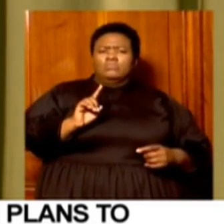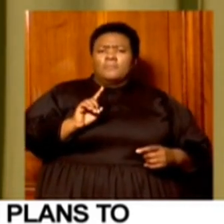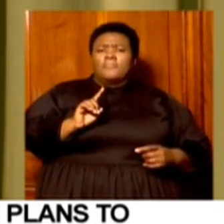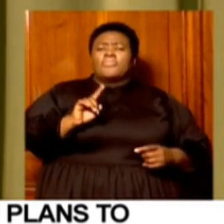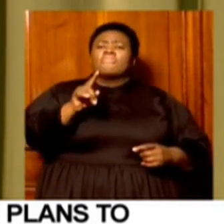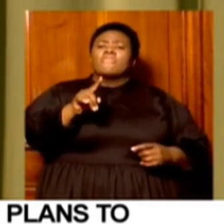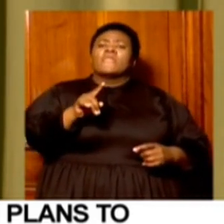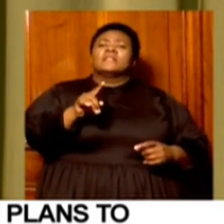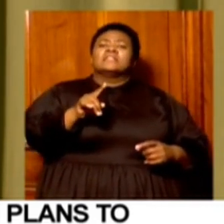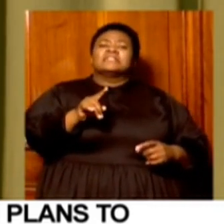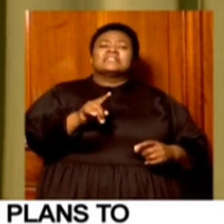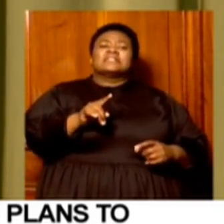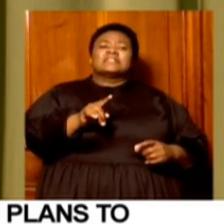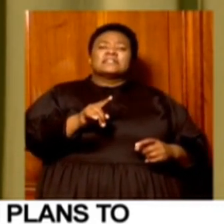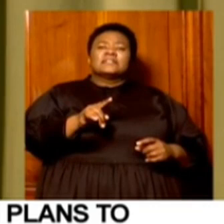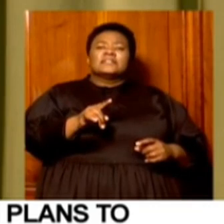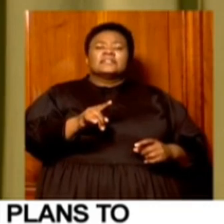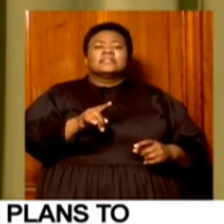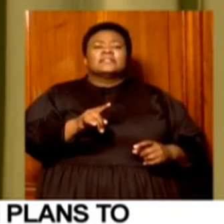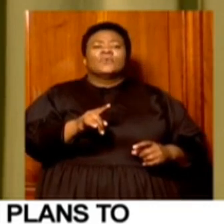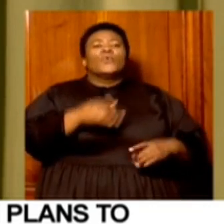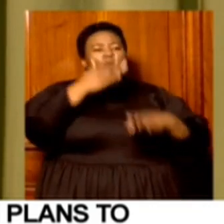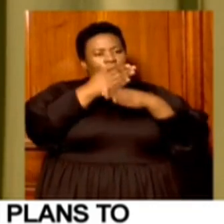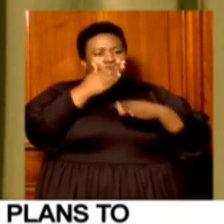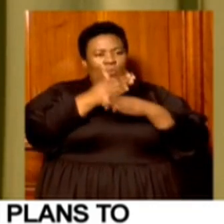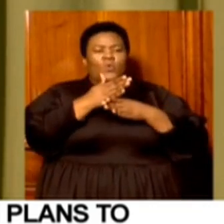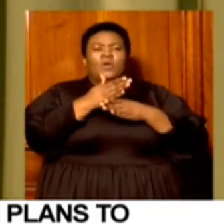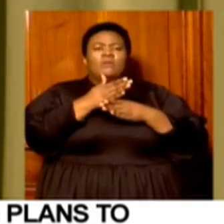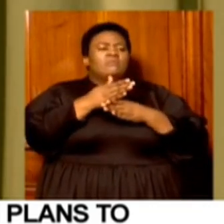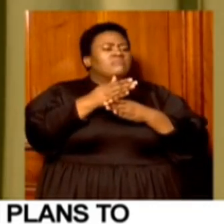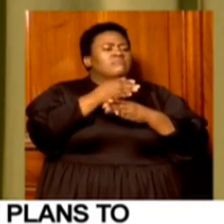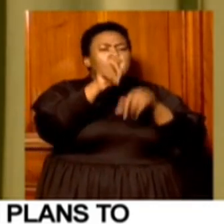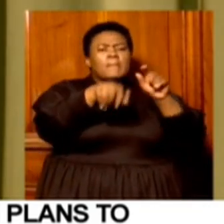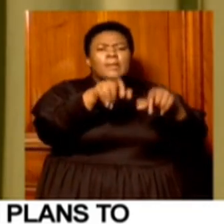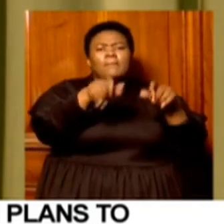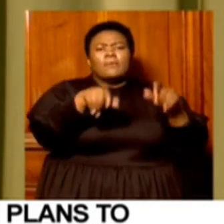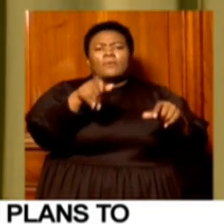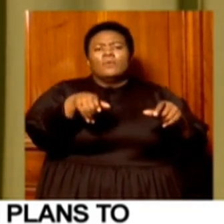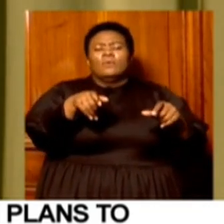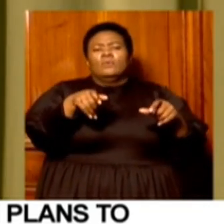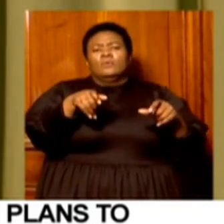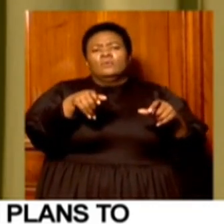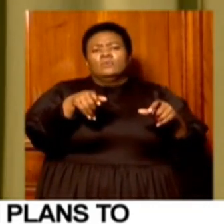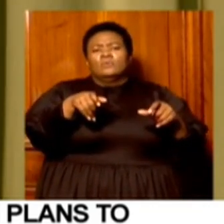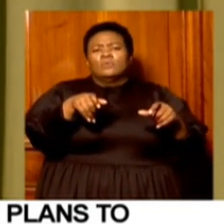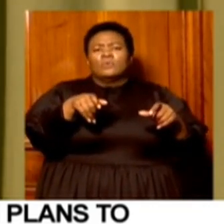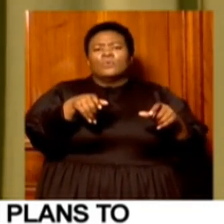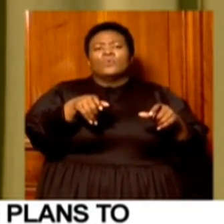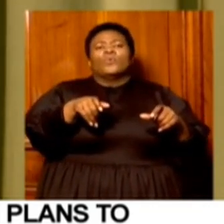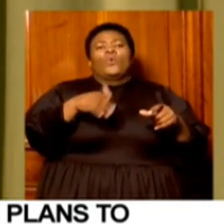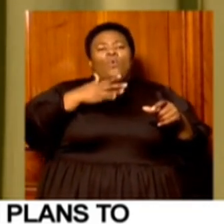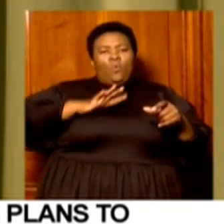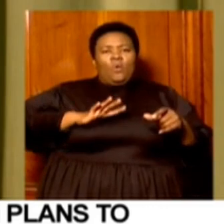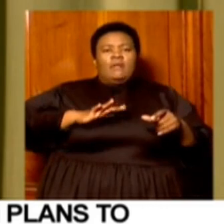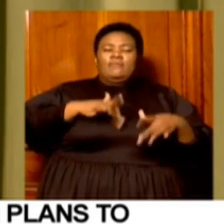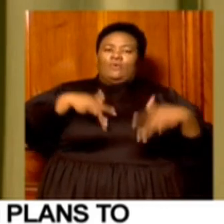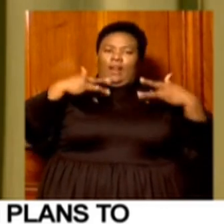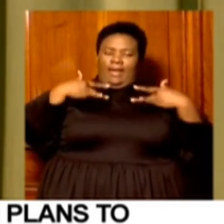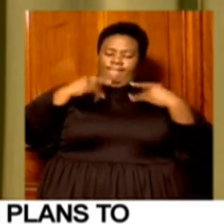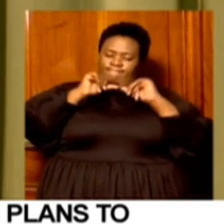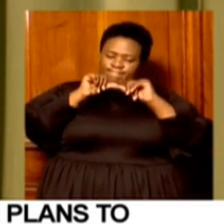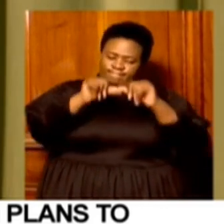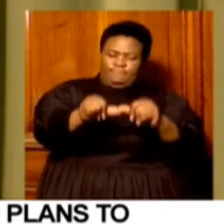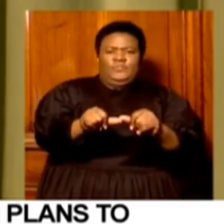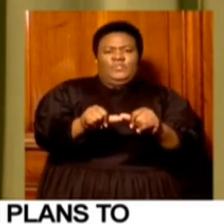same forces of the working class who have found solace for life survival out of an